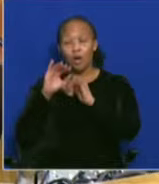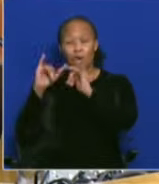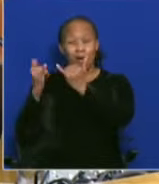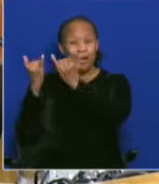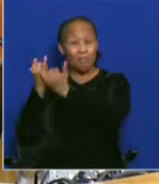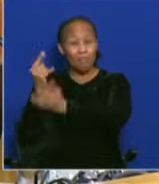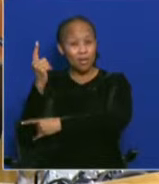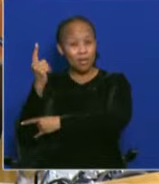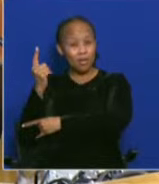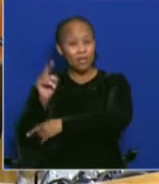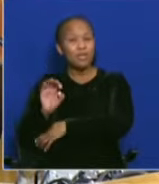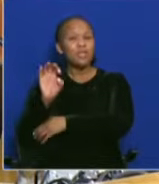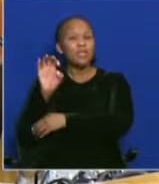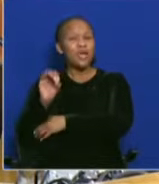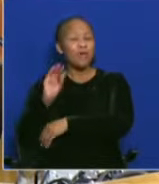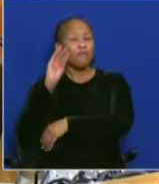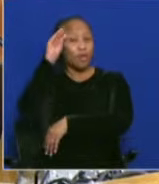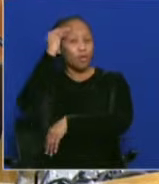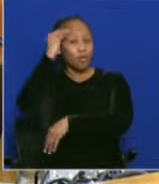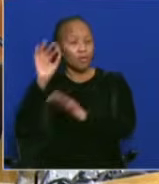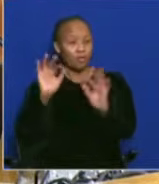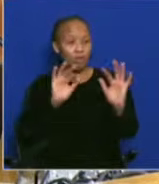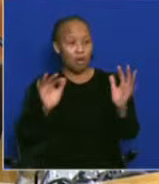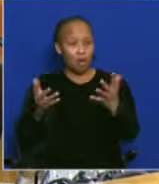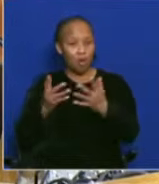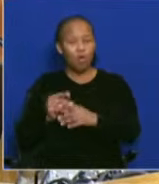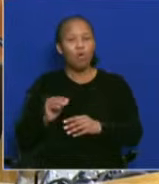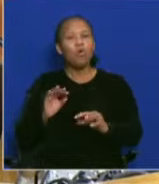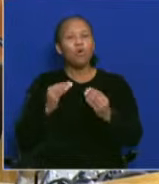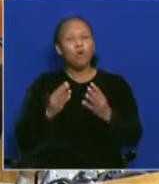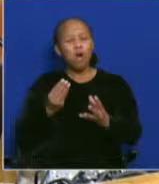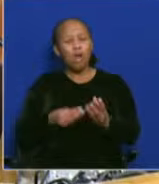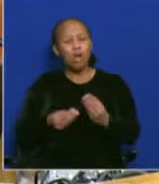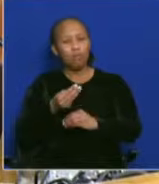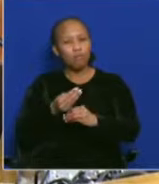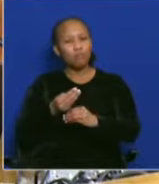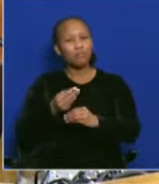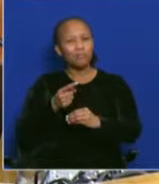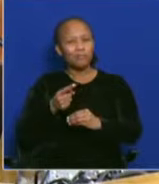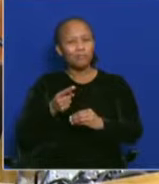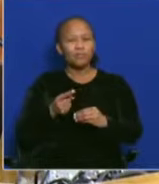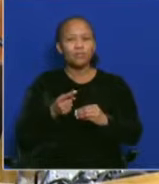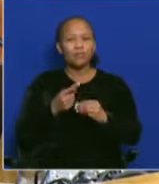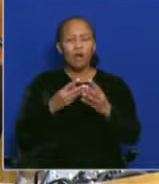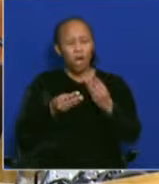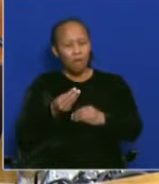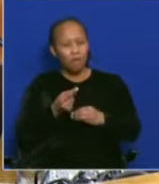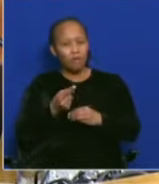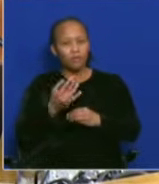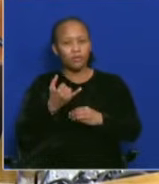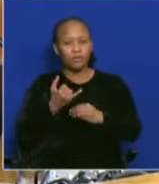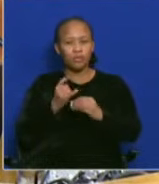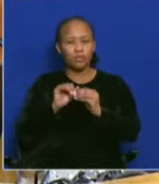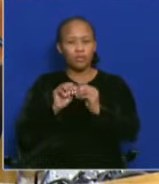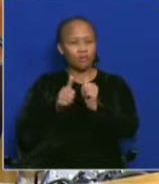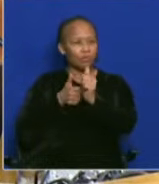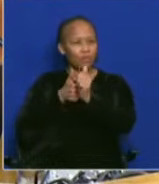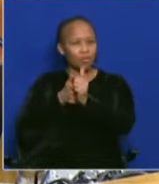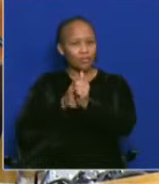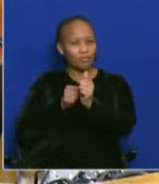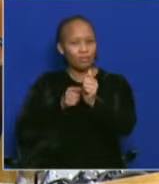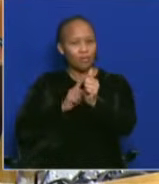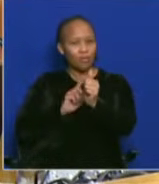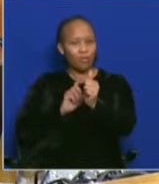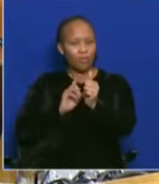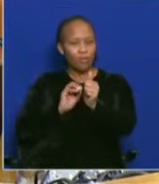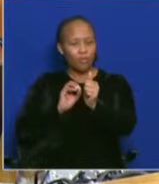ensuring that illicit trade is effectively addressed. Illicit trade undermines compliant manufacturers, deprives the fiscus of significant revenue,